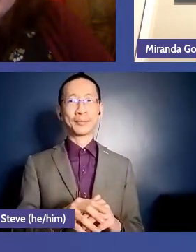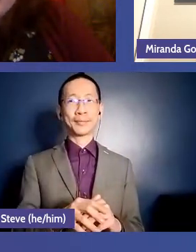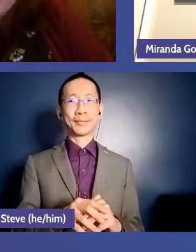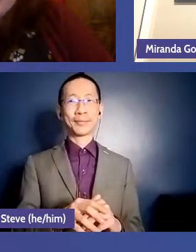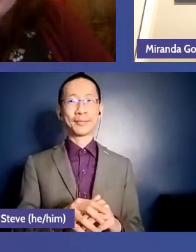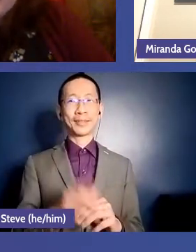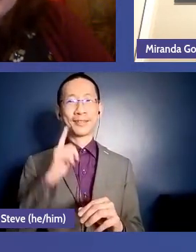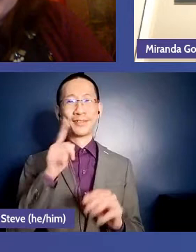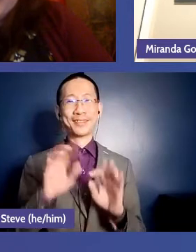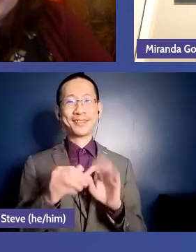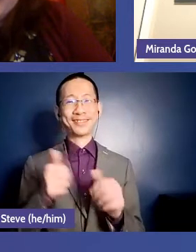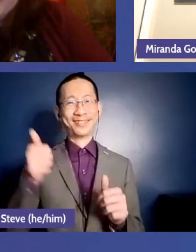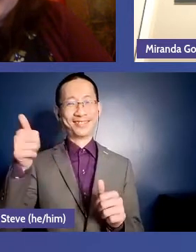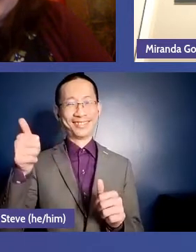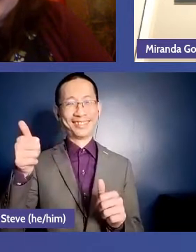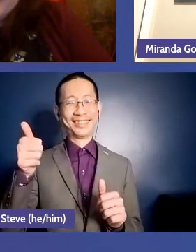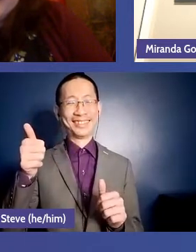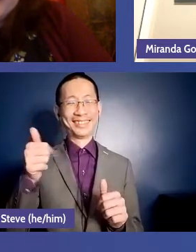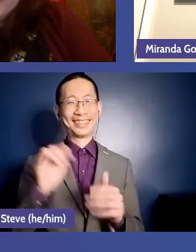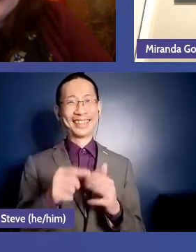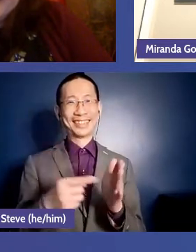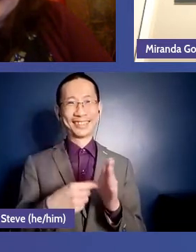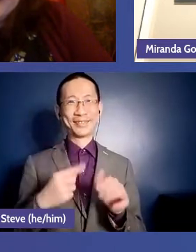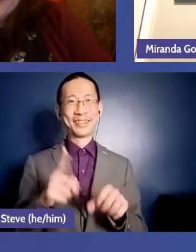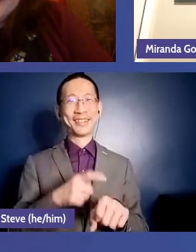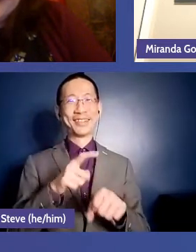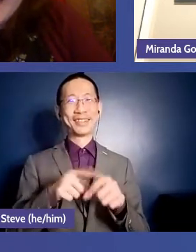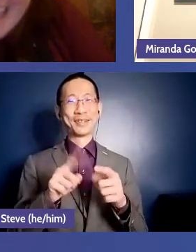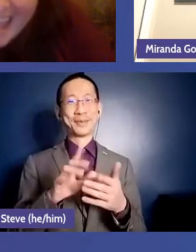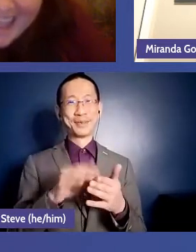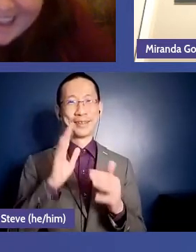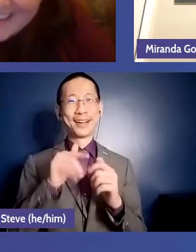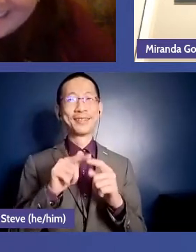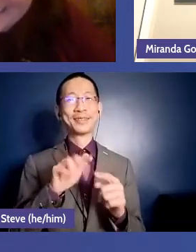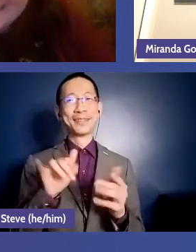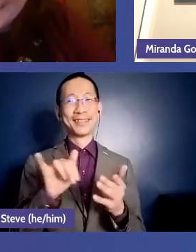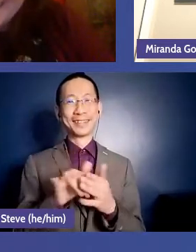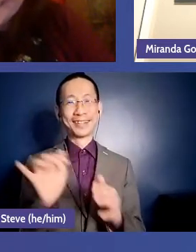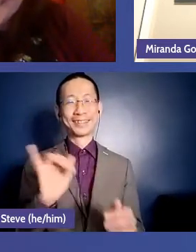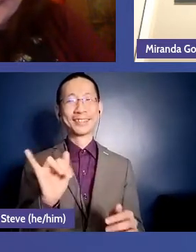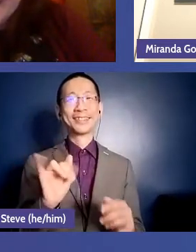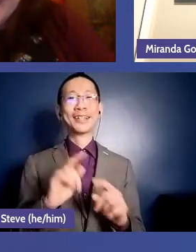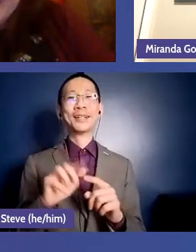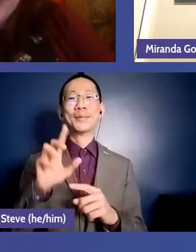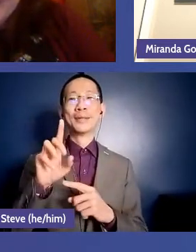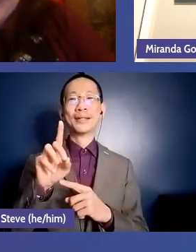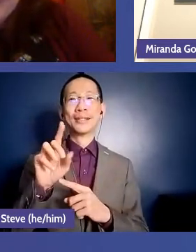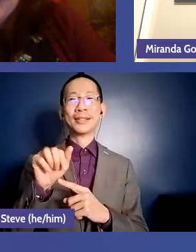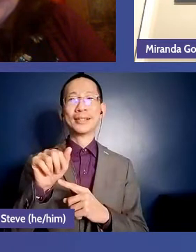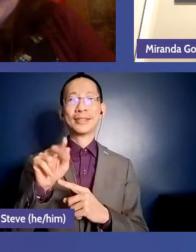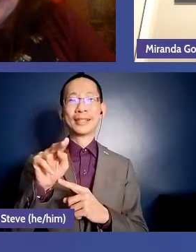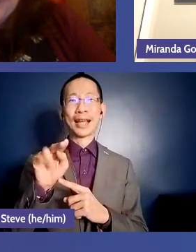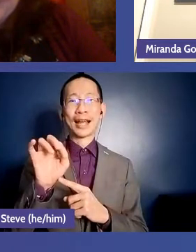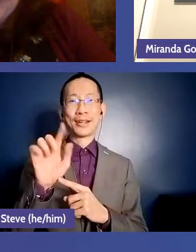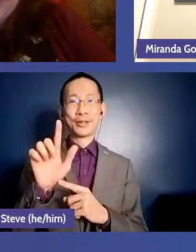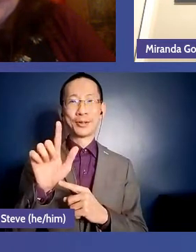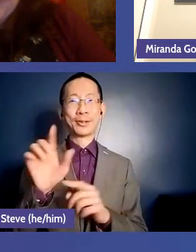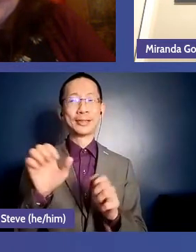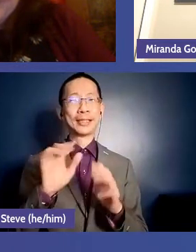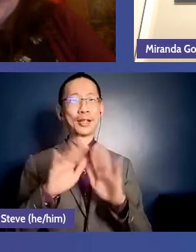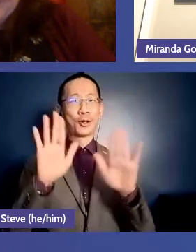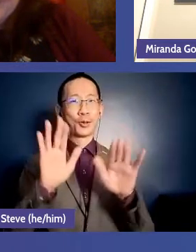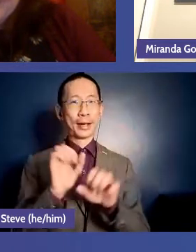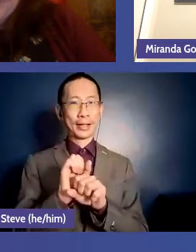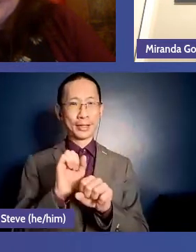you, Interpreter Steve, because it took me a long time to learn how to spell that too. But Daniel actually did a really great job, and I feel like he's been a